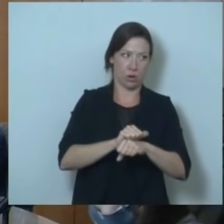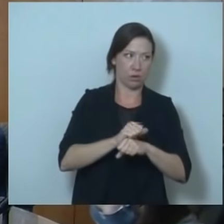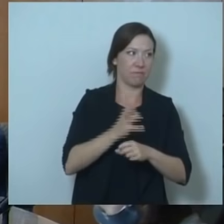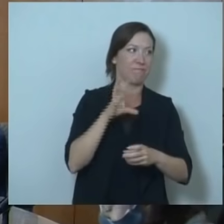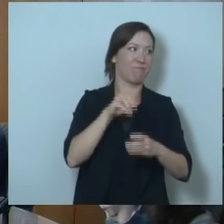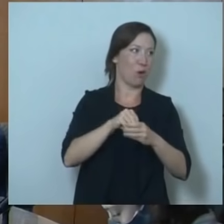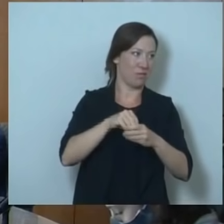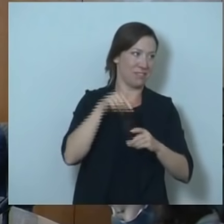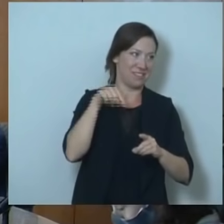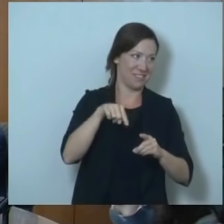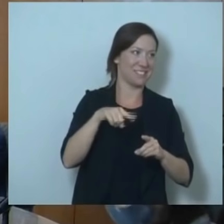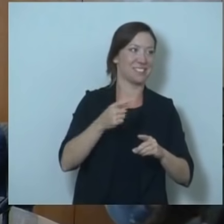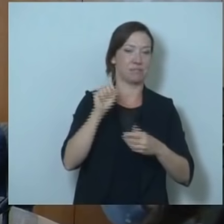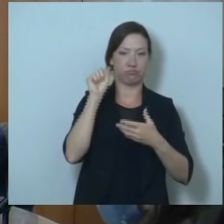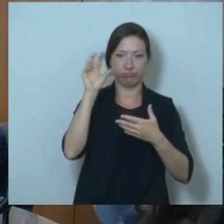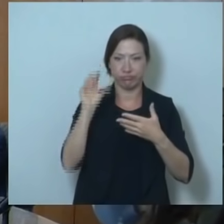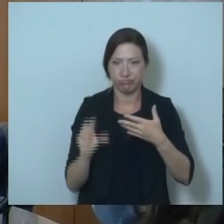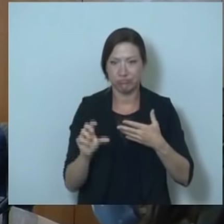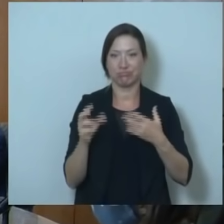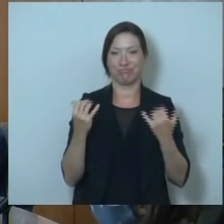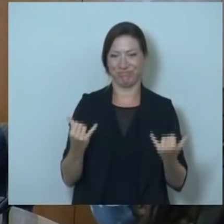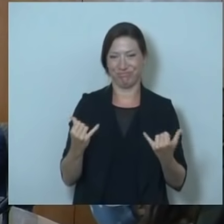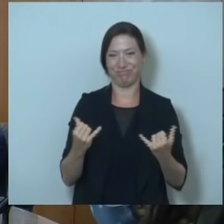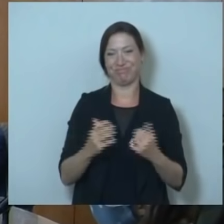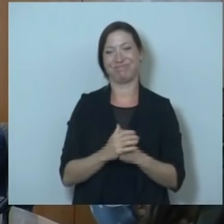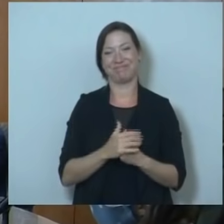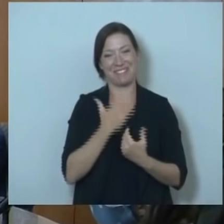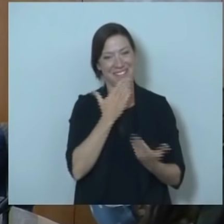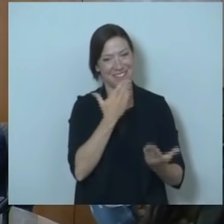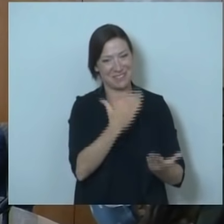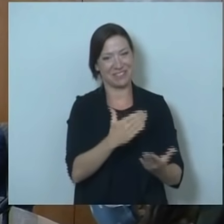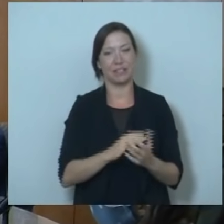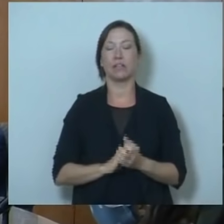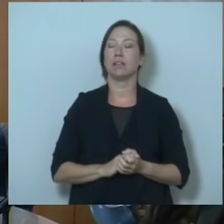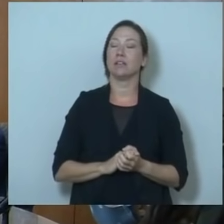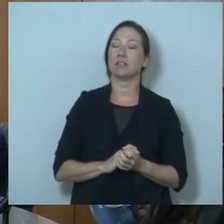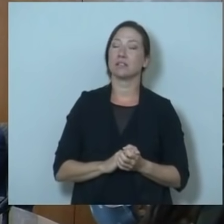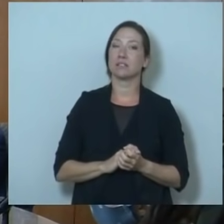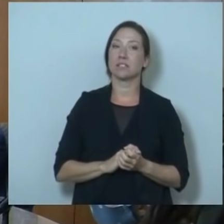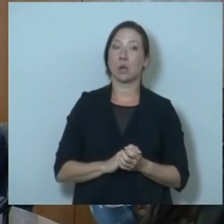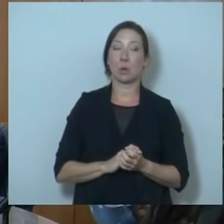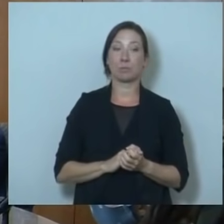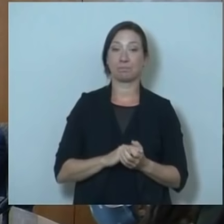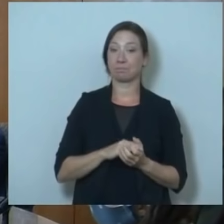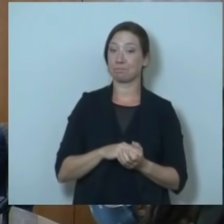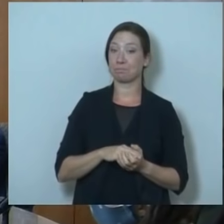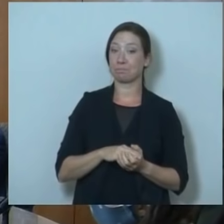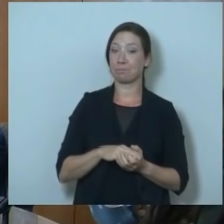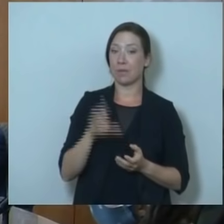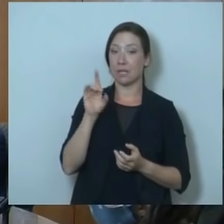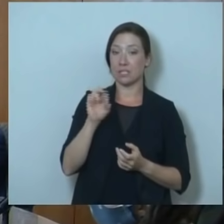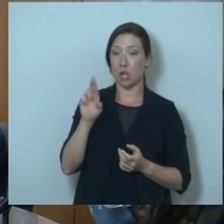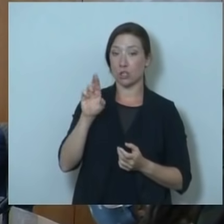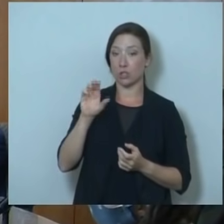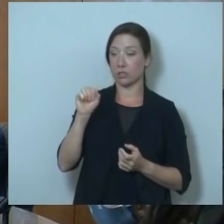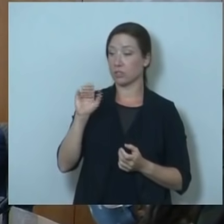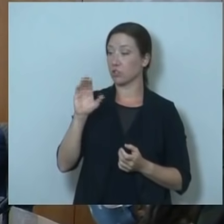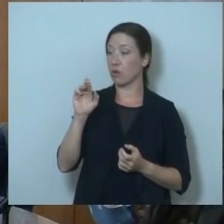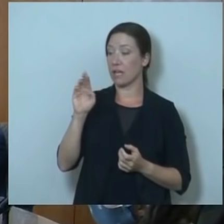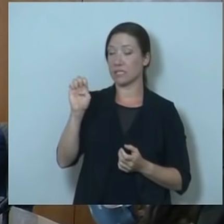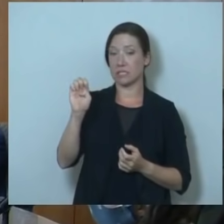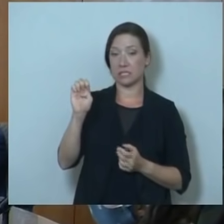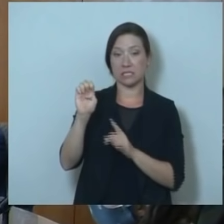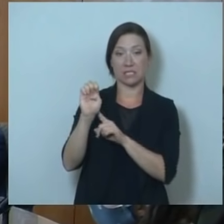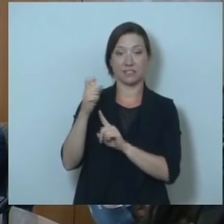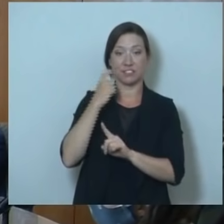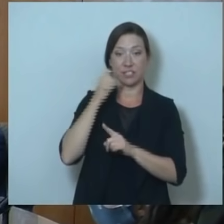them. Governor and secretaries, given the numbers just cited by Dr. Grace, I'm wondering why